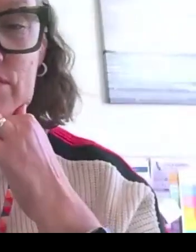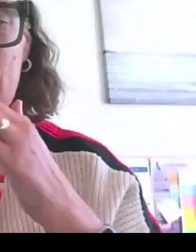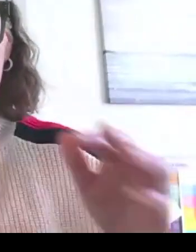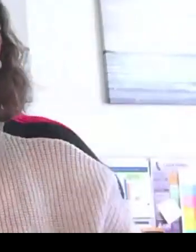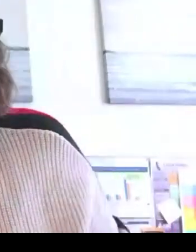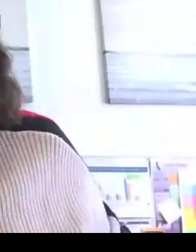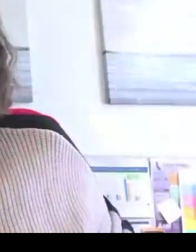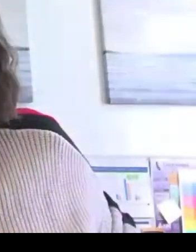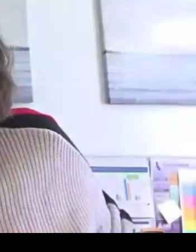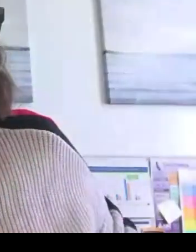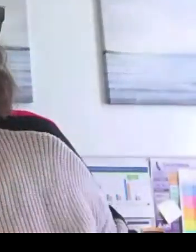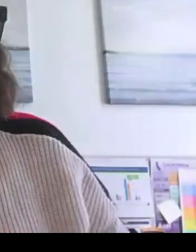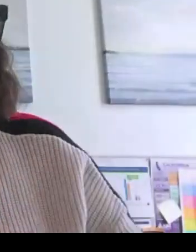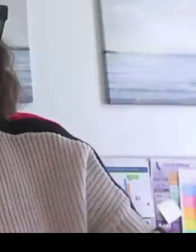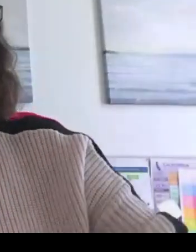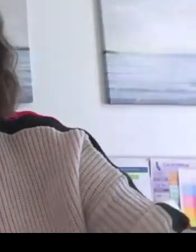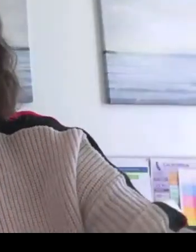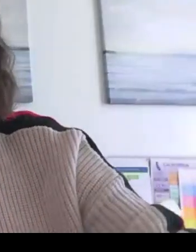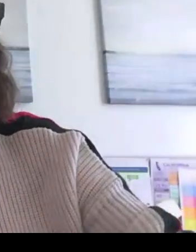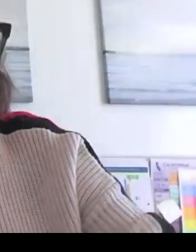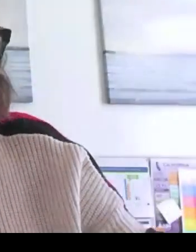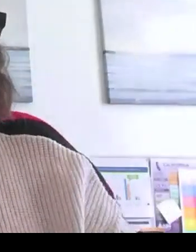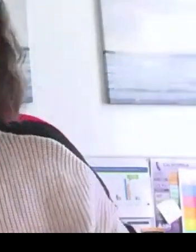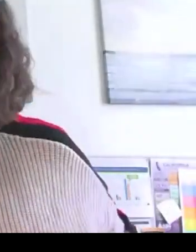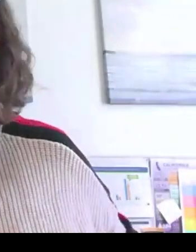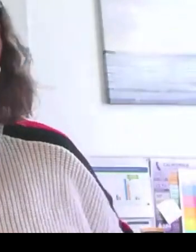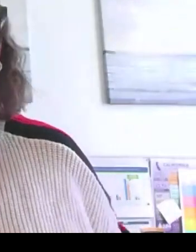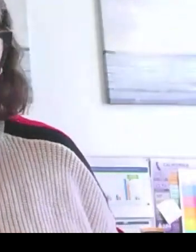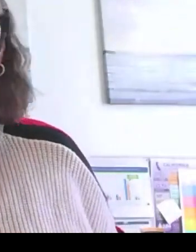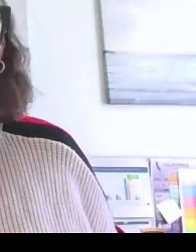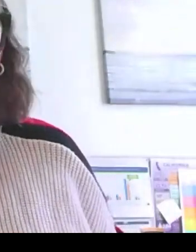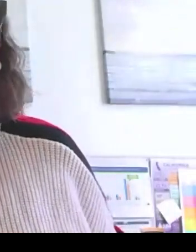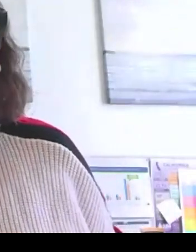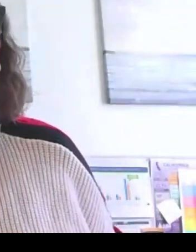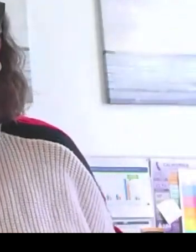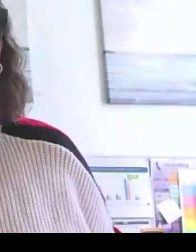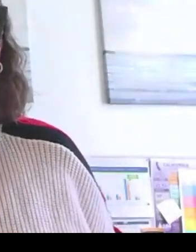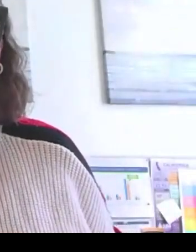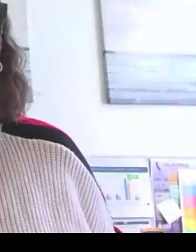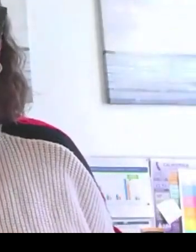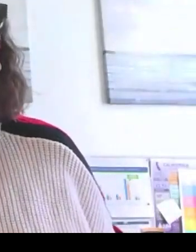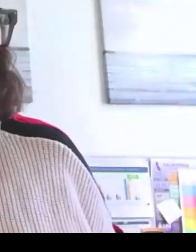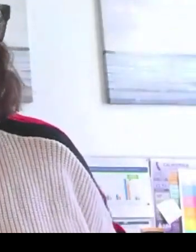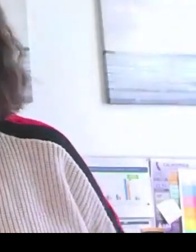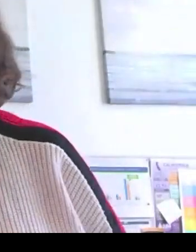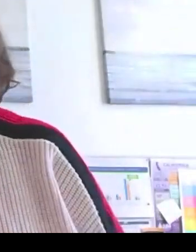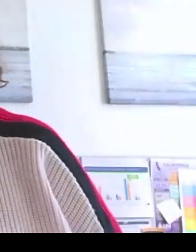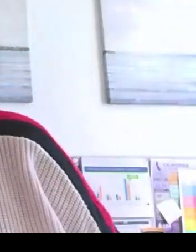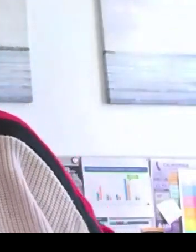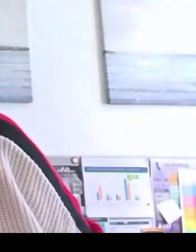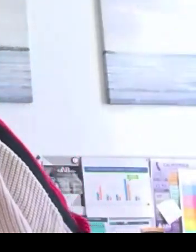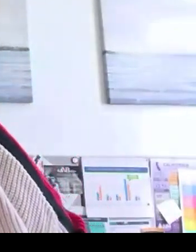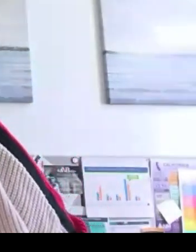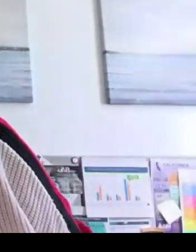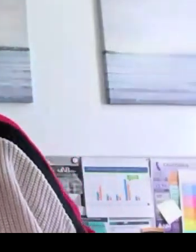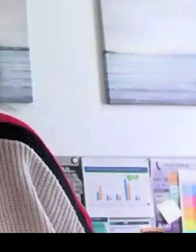If you have a couple of minutes, Kim, if someone had a question or a comment, are you up for that? So anyone have comments for